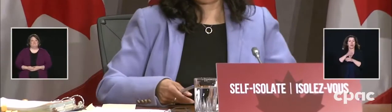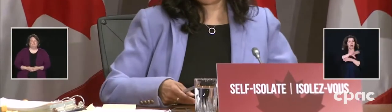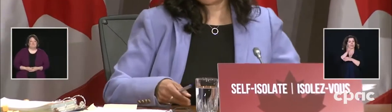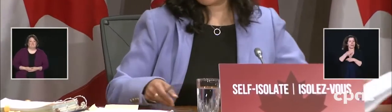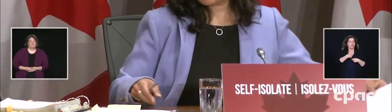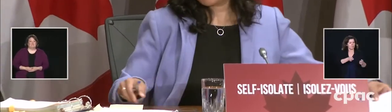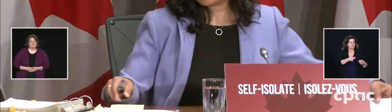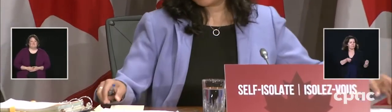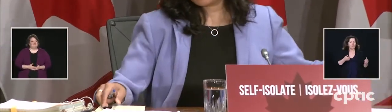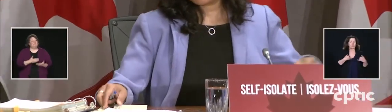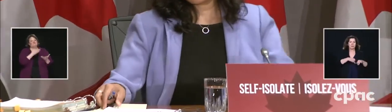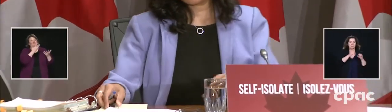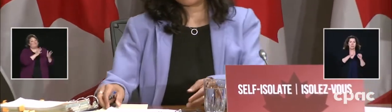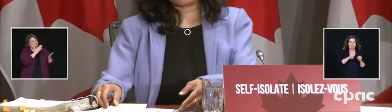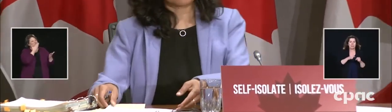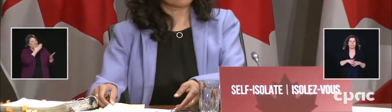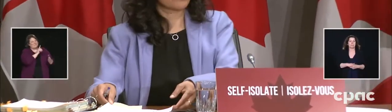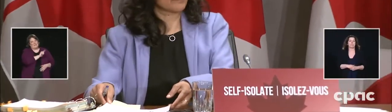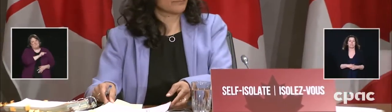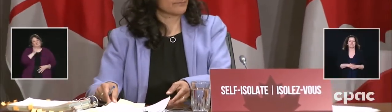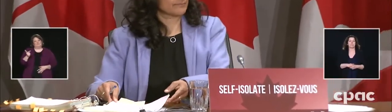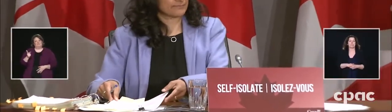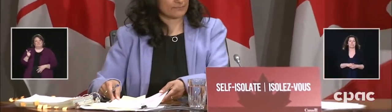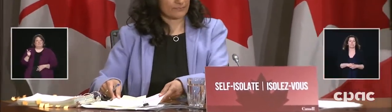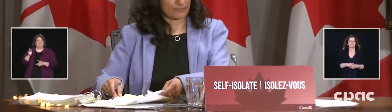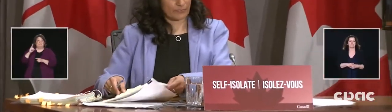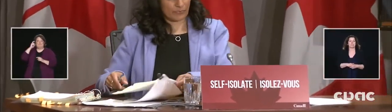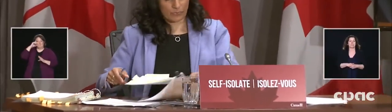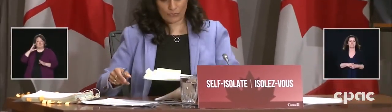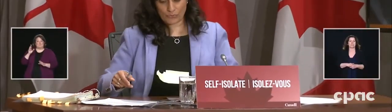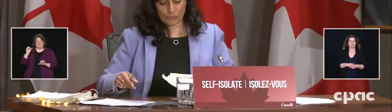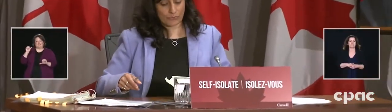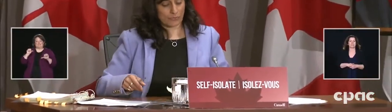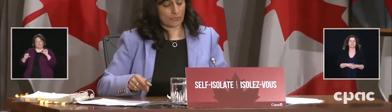our Minister of Innovation, Science and Industry, Navdeep Bains. Nav, please.